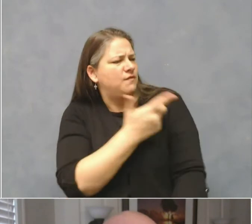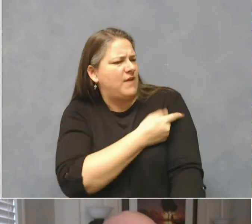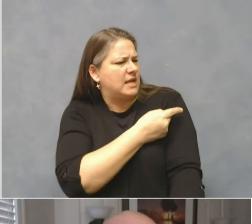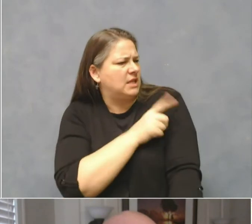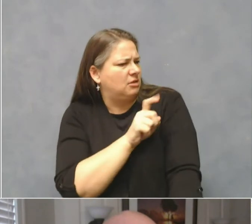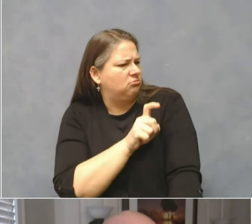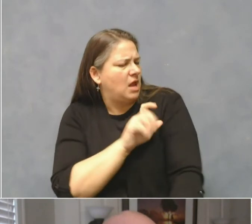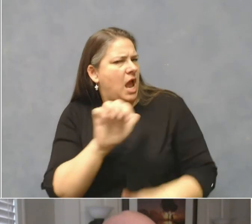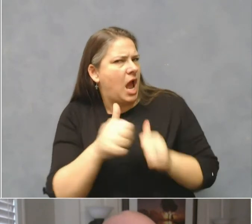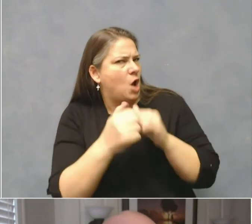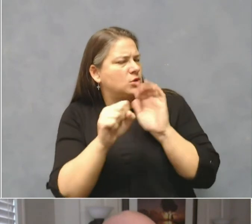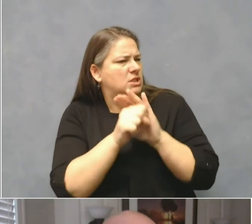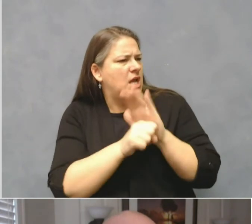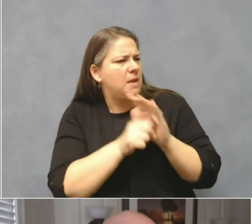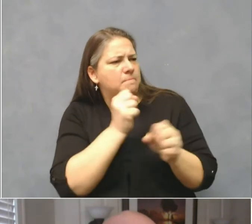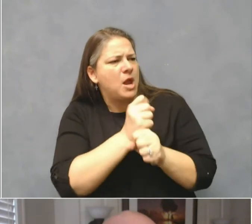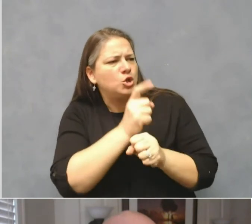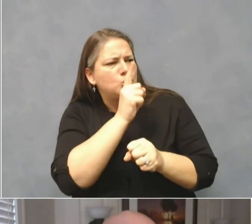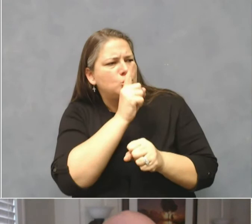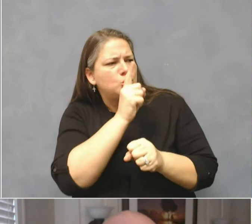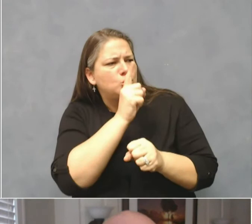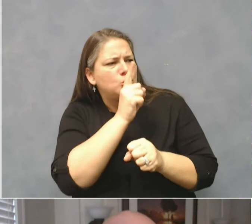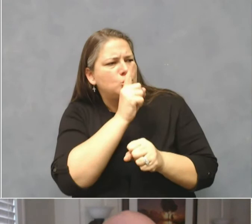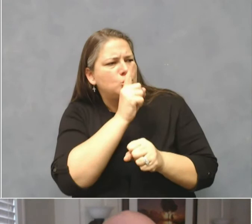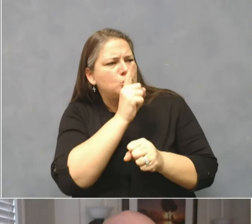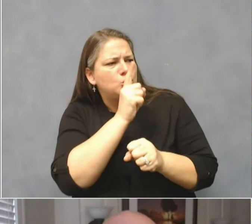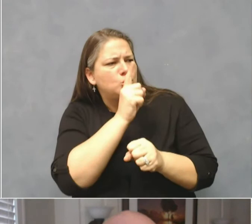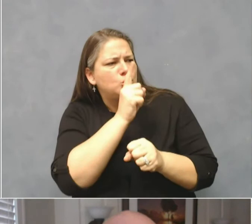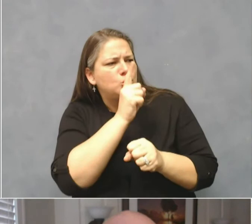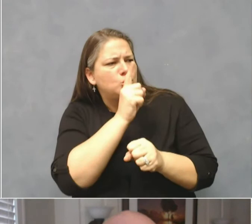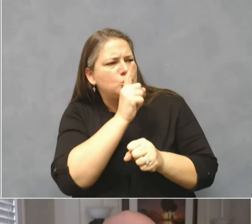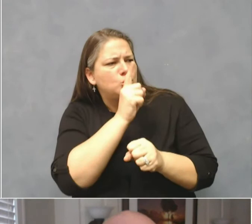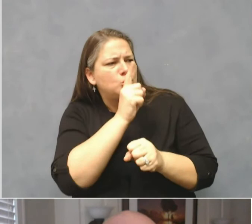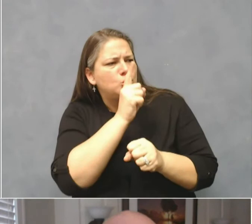people are returning to receive their second shot? Their